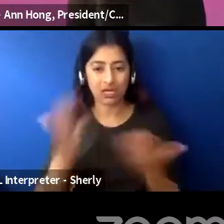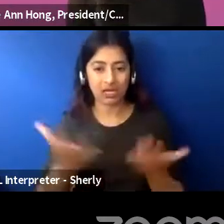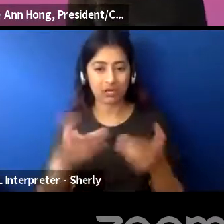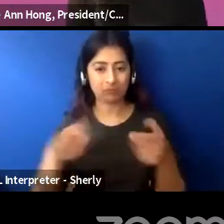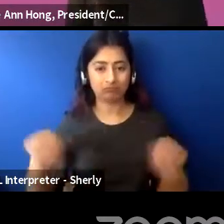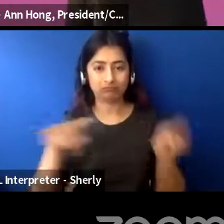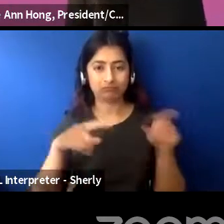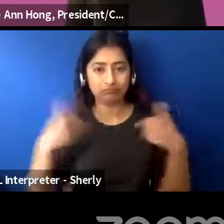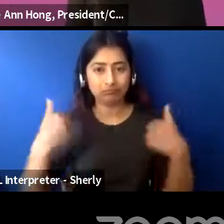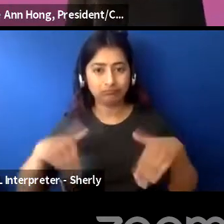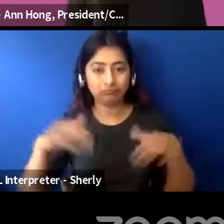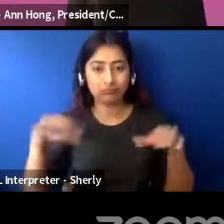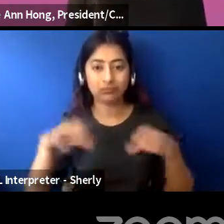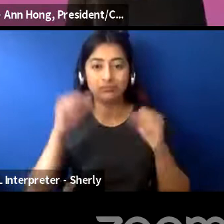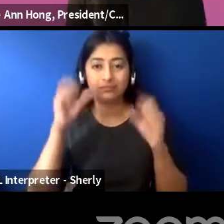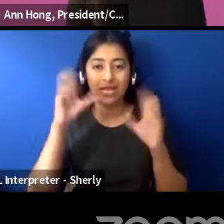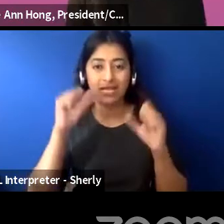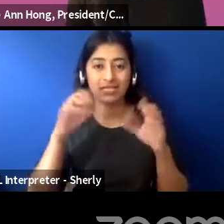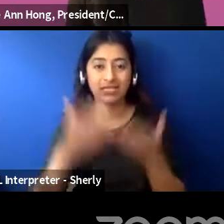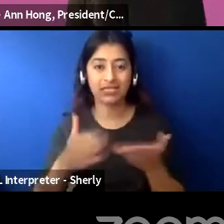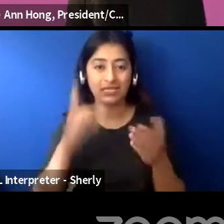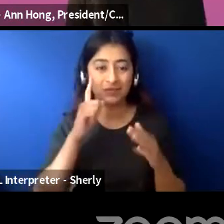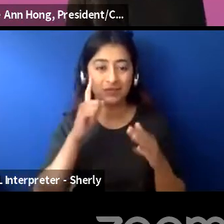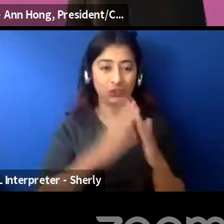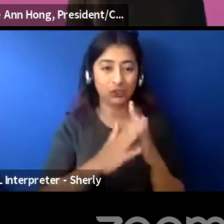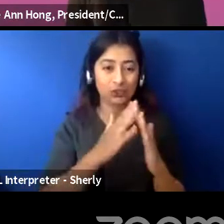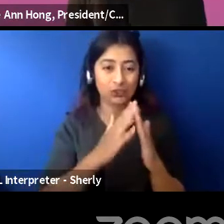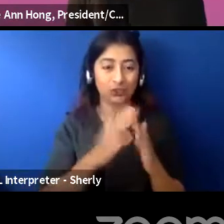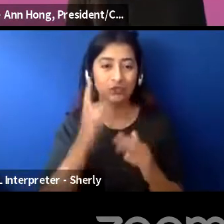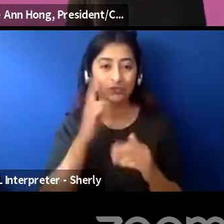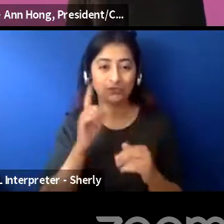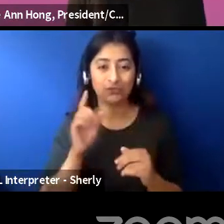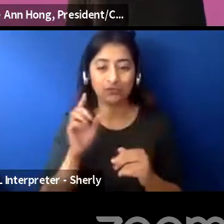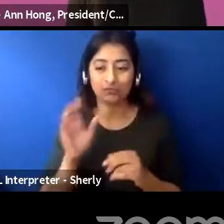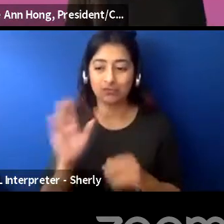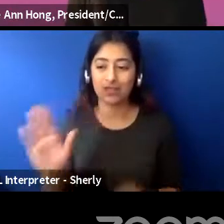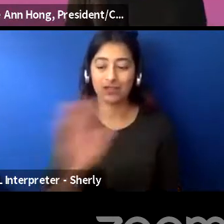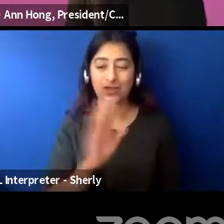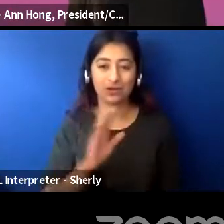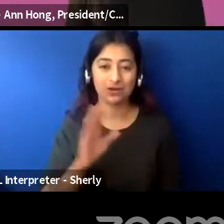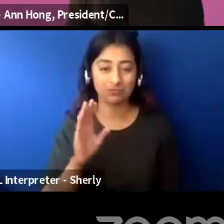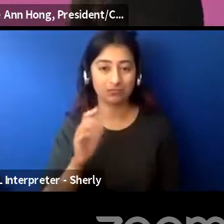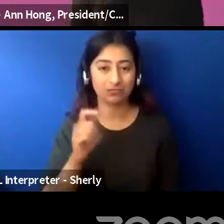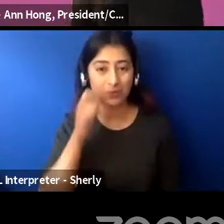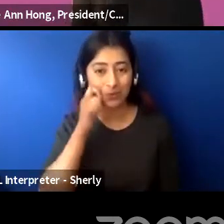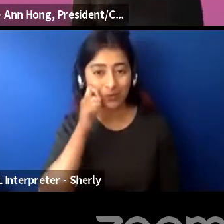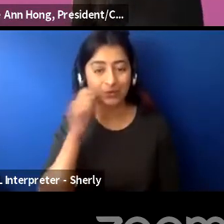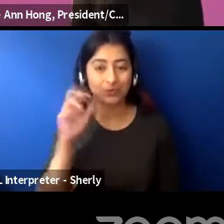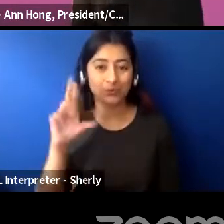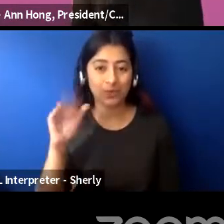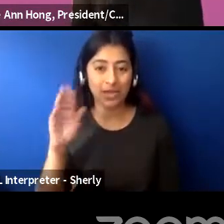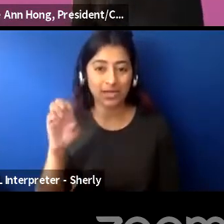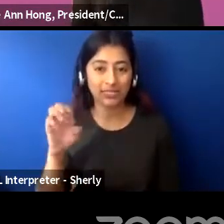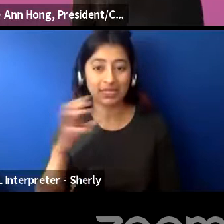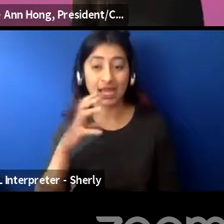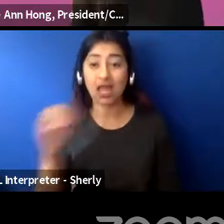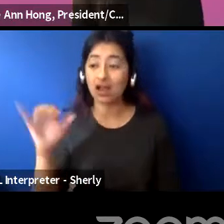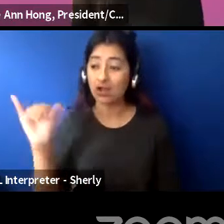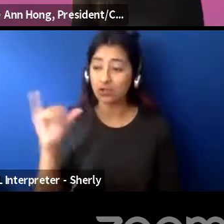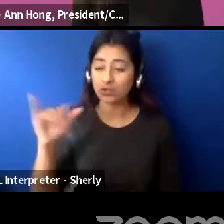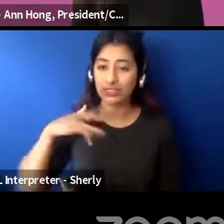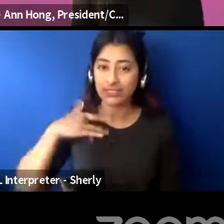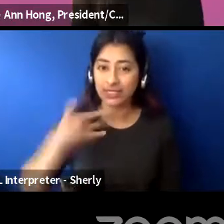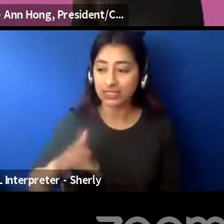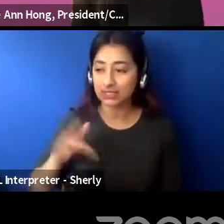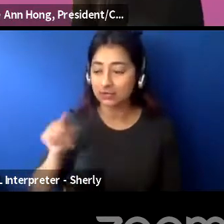amazing things in the community for their race, as well as being sensitive to everything